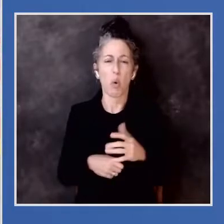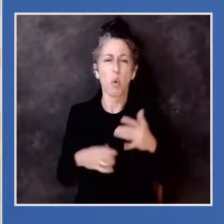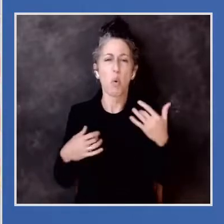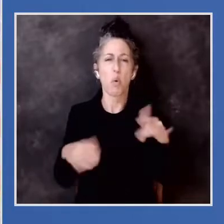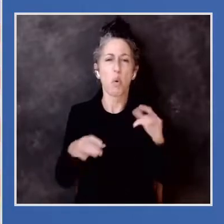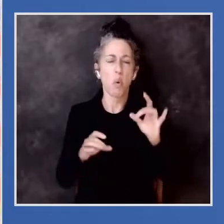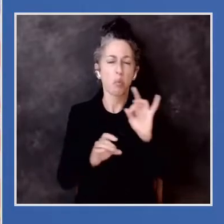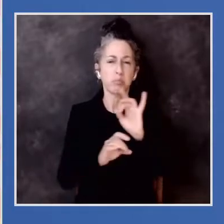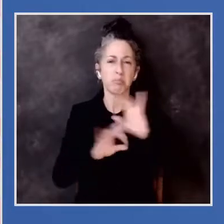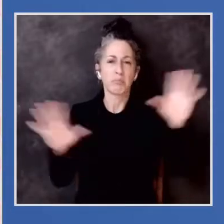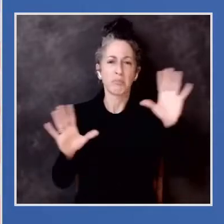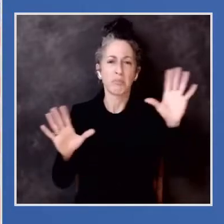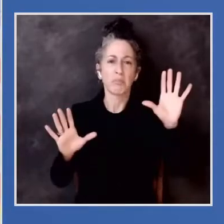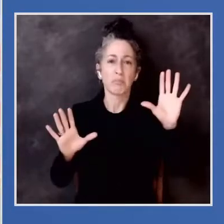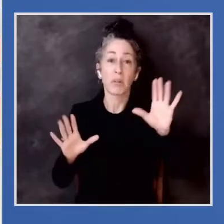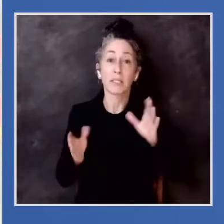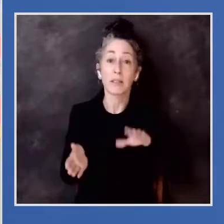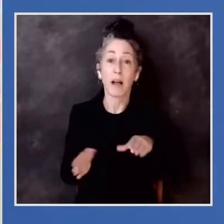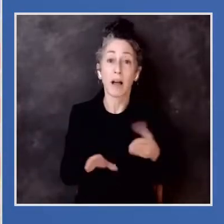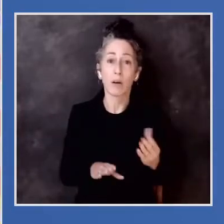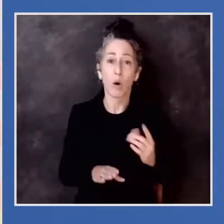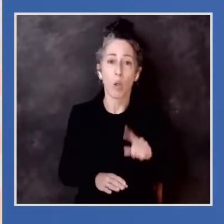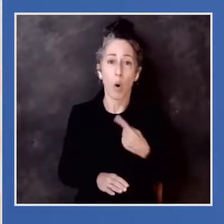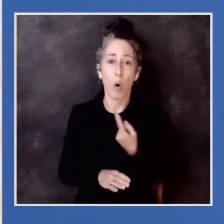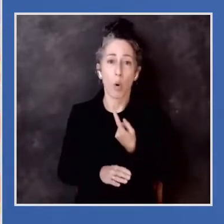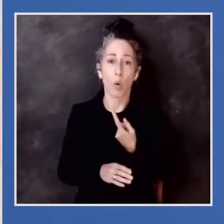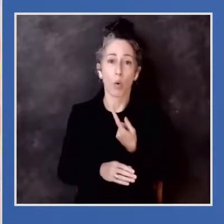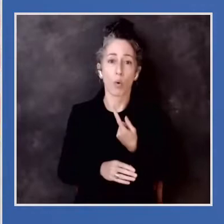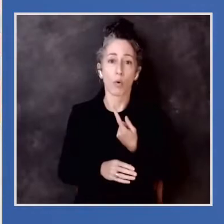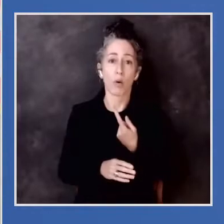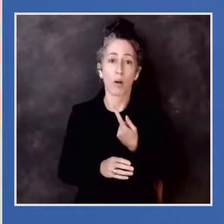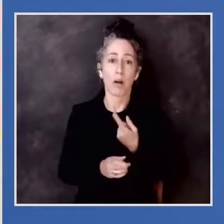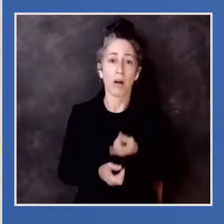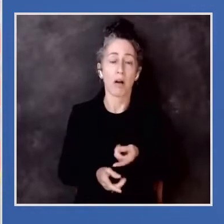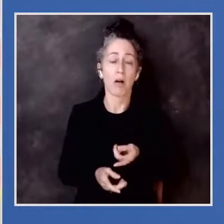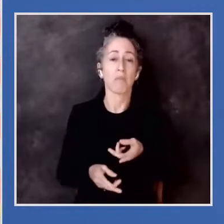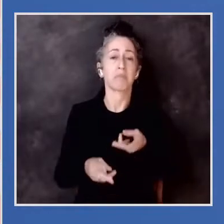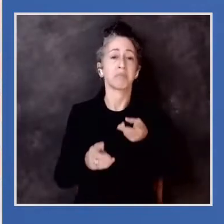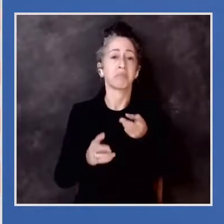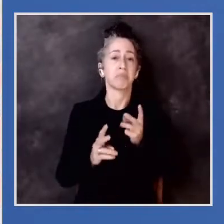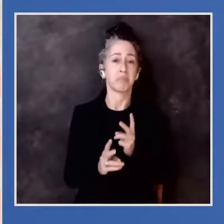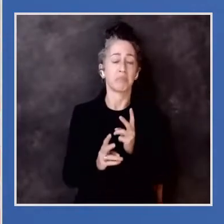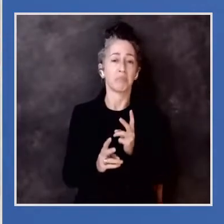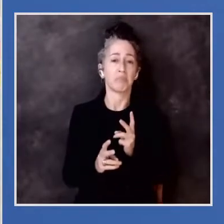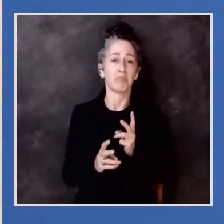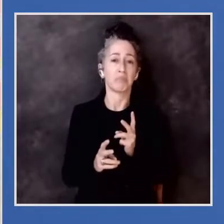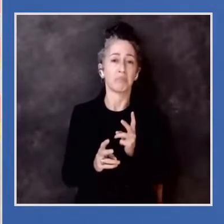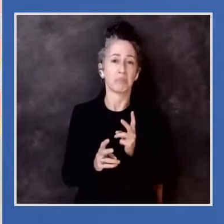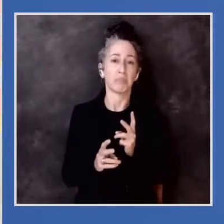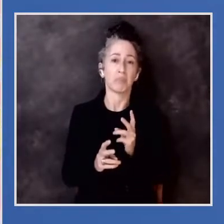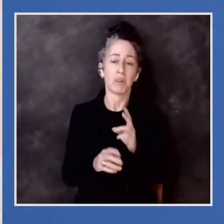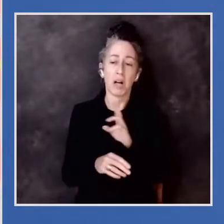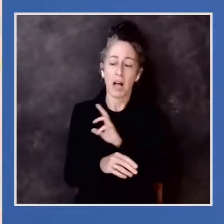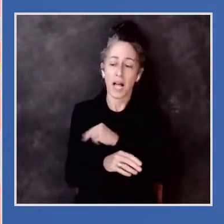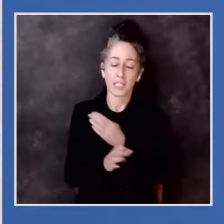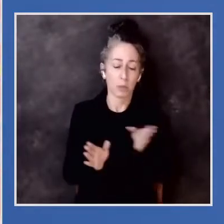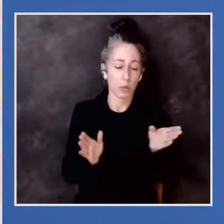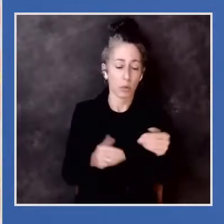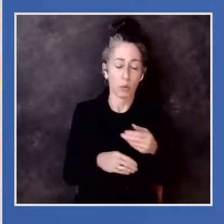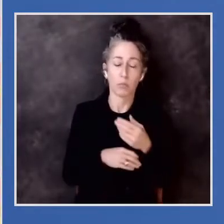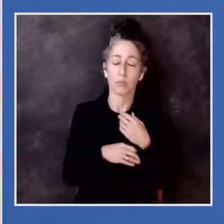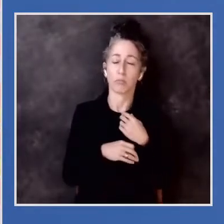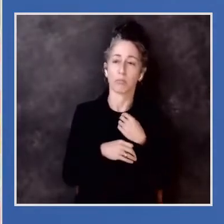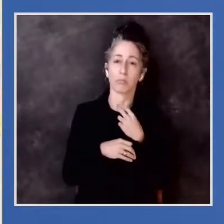alone. Alone in a hospital room, alone in a nursing home, no